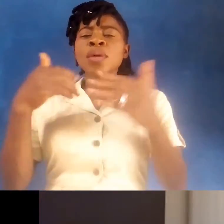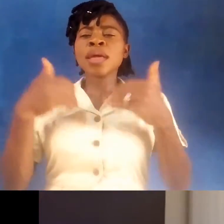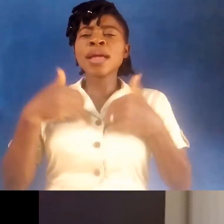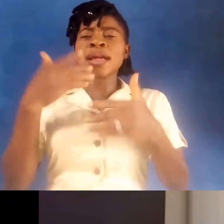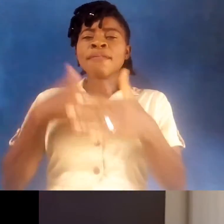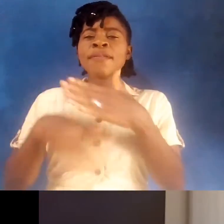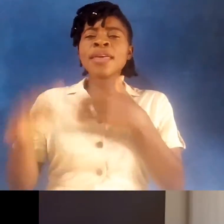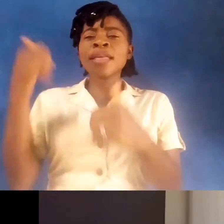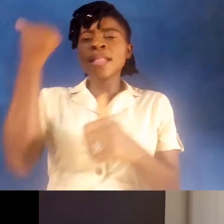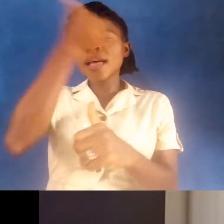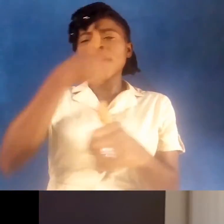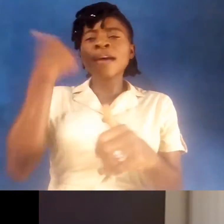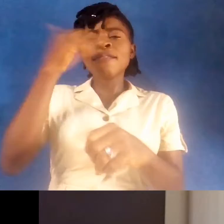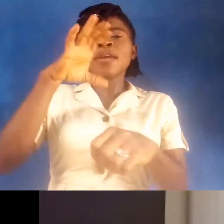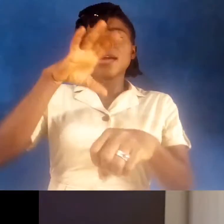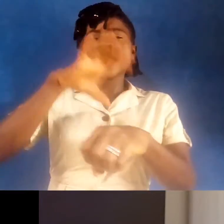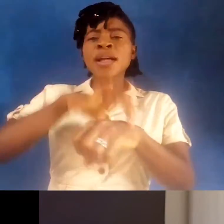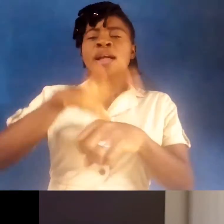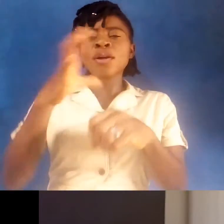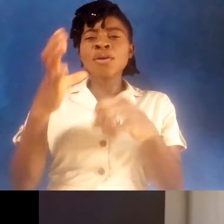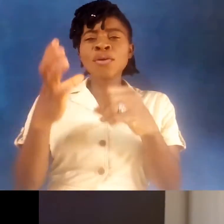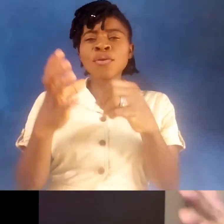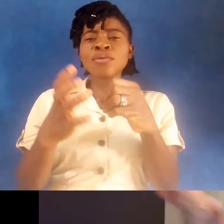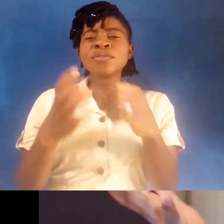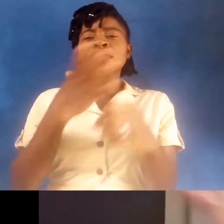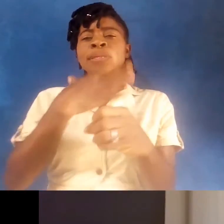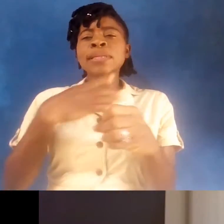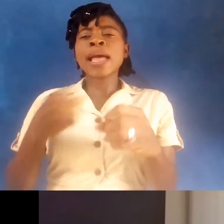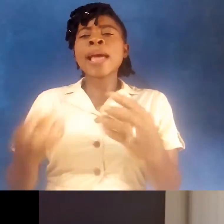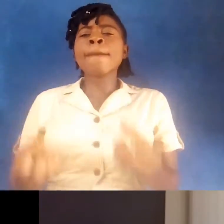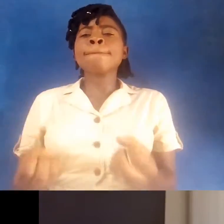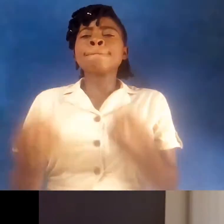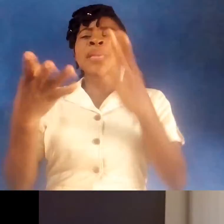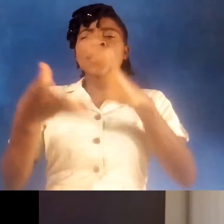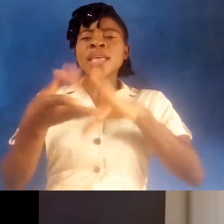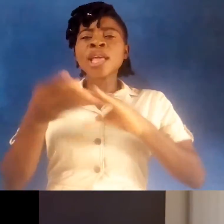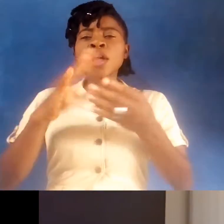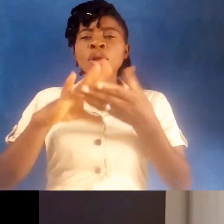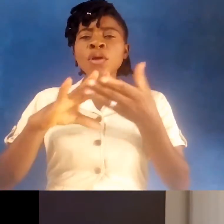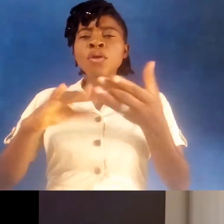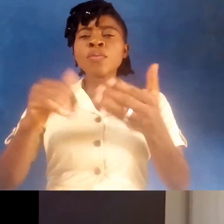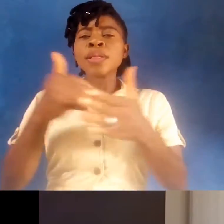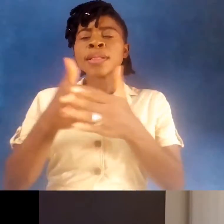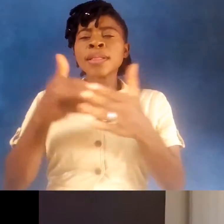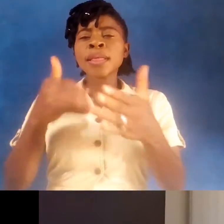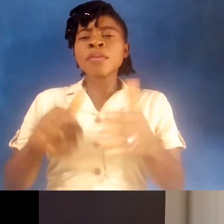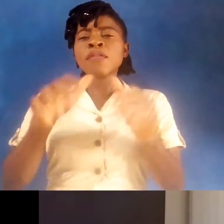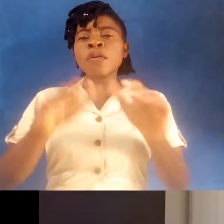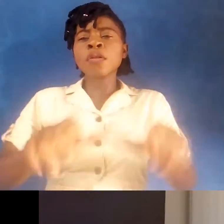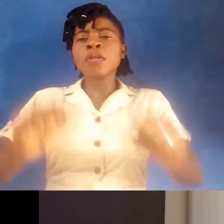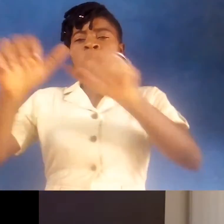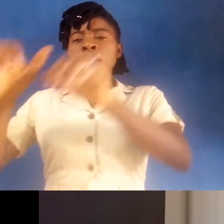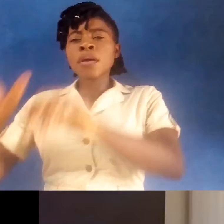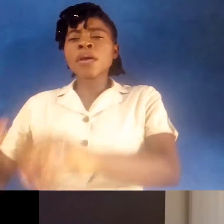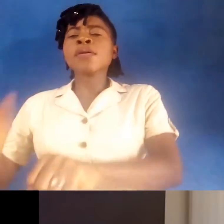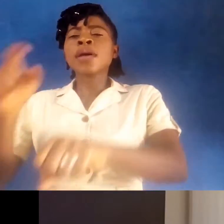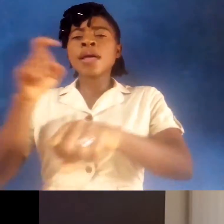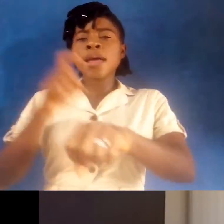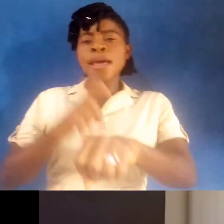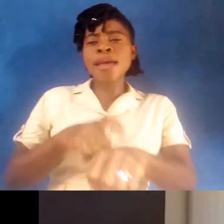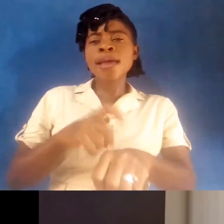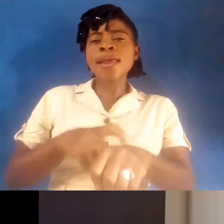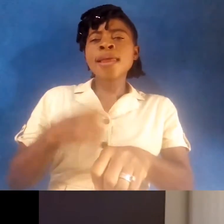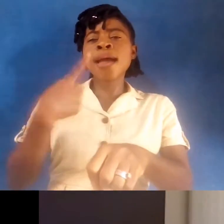many communities before the colonial era, that they were regarded